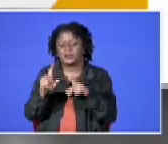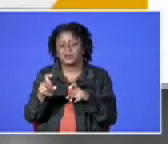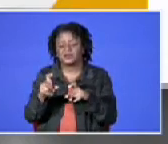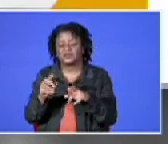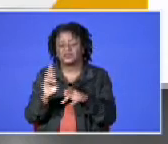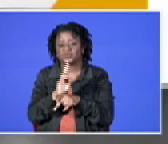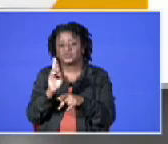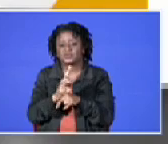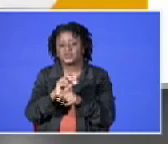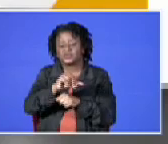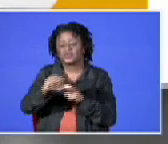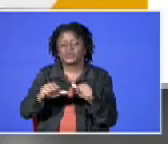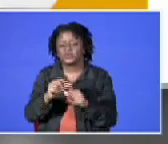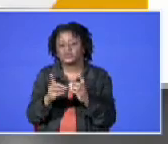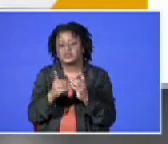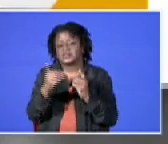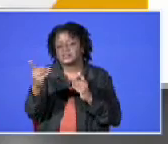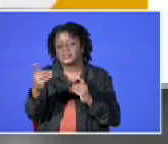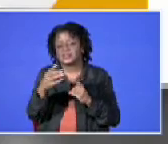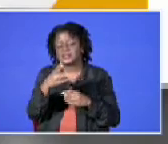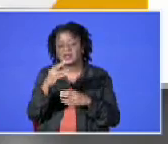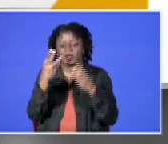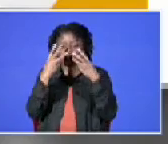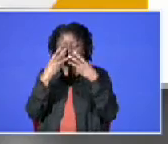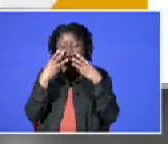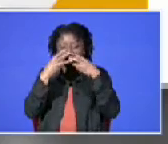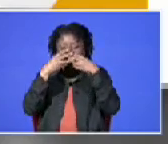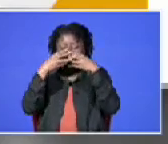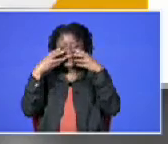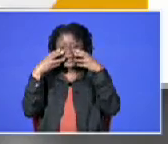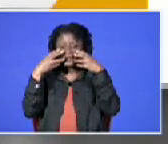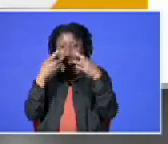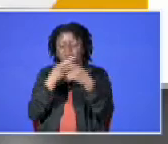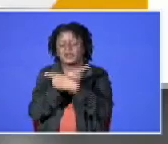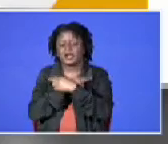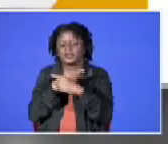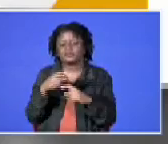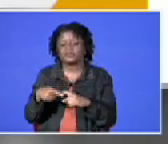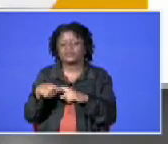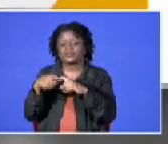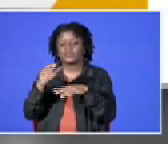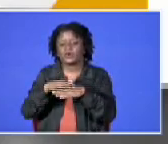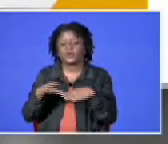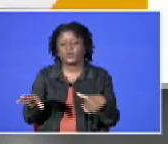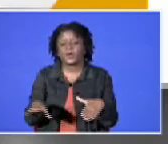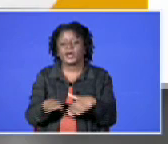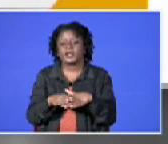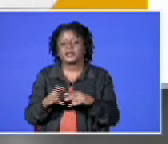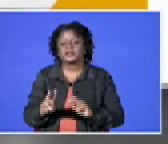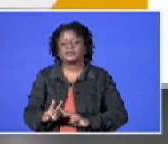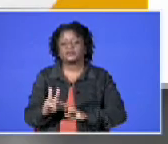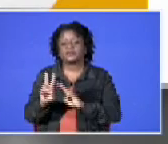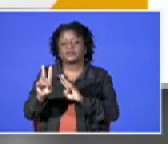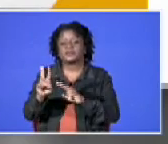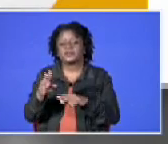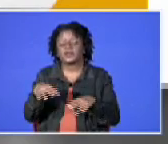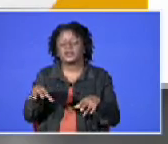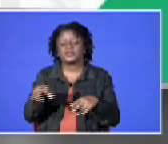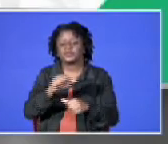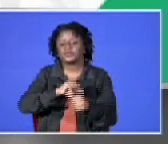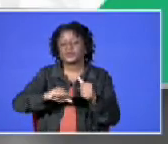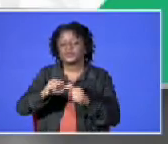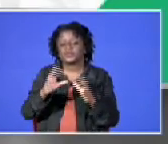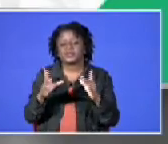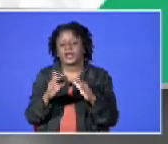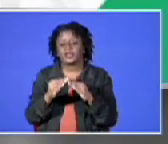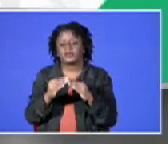wearing masks, as well as relaxing restrictions on weddings, funerals, and social gatherings, and reopening parks and beaches.